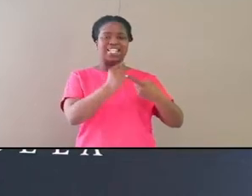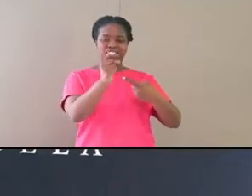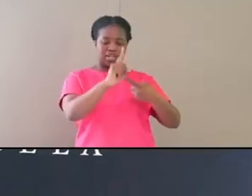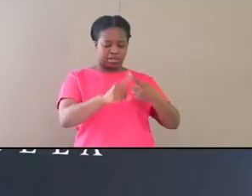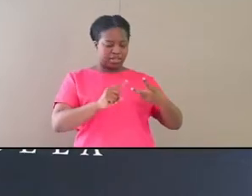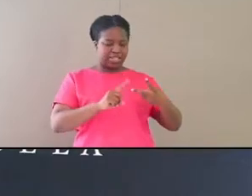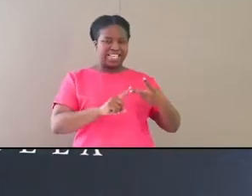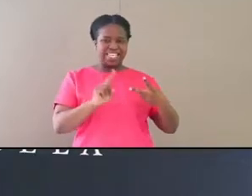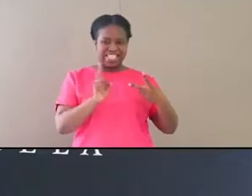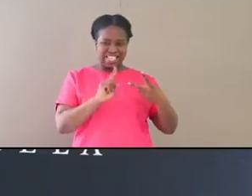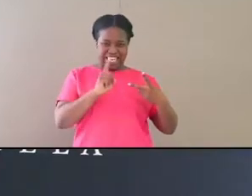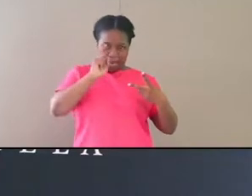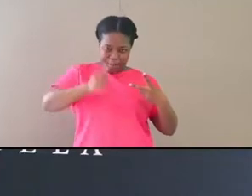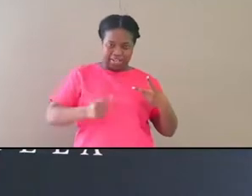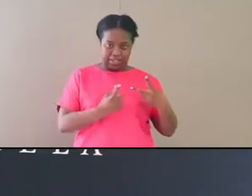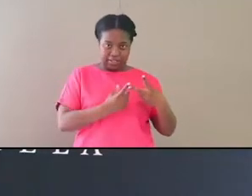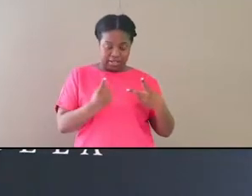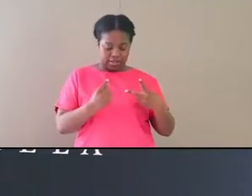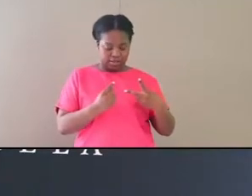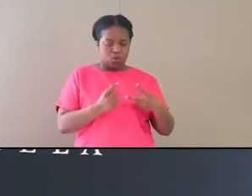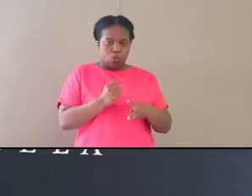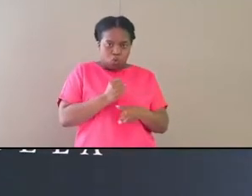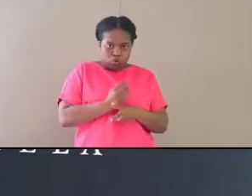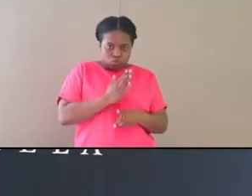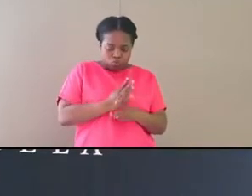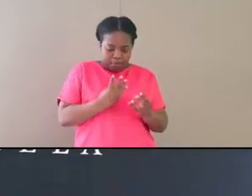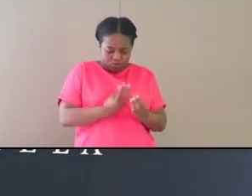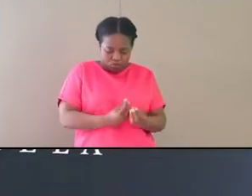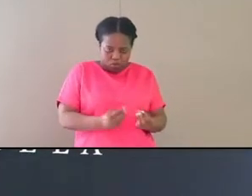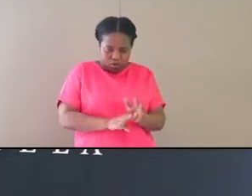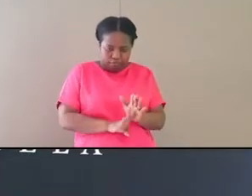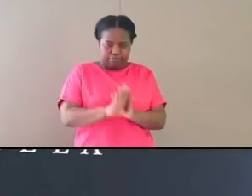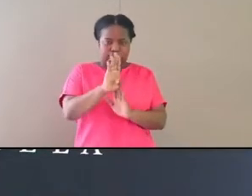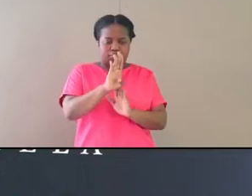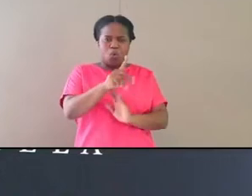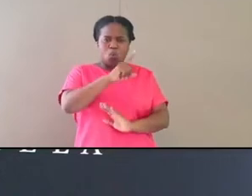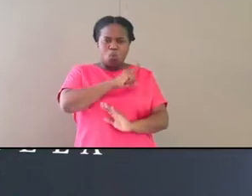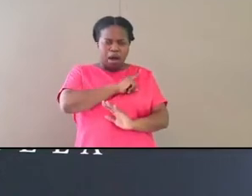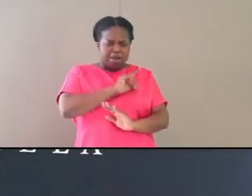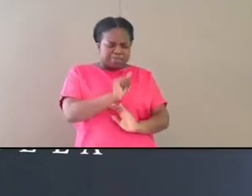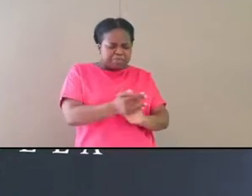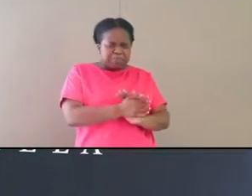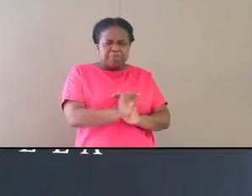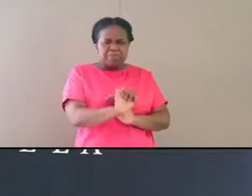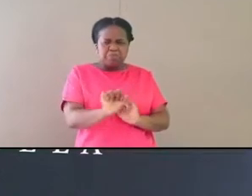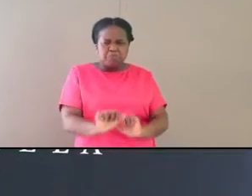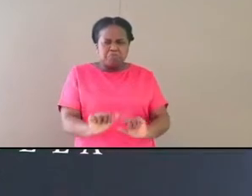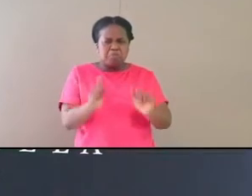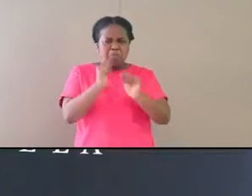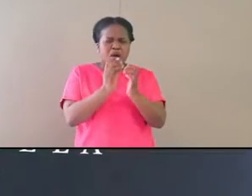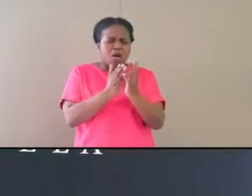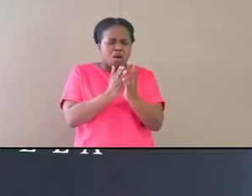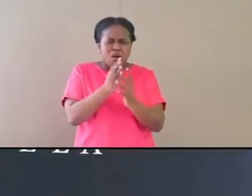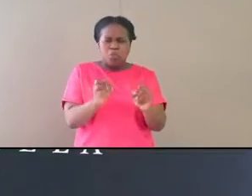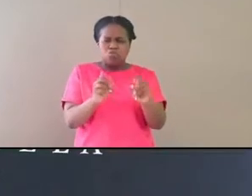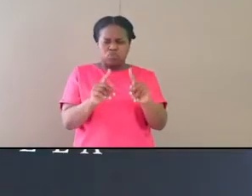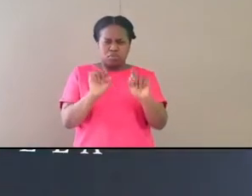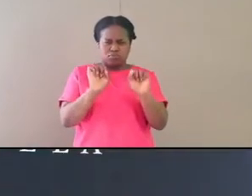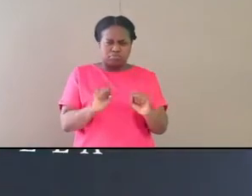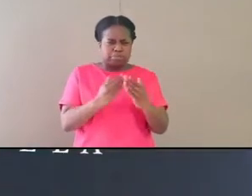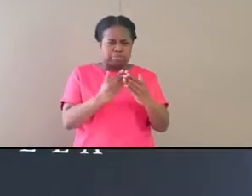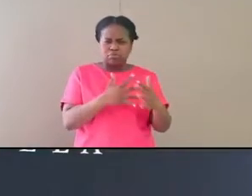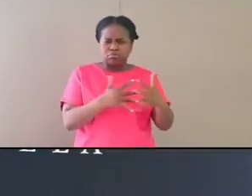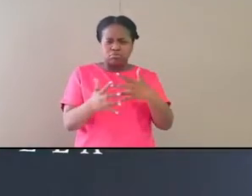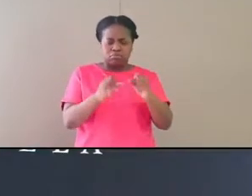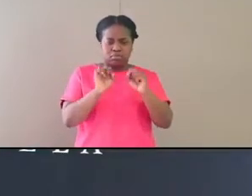to ensure that children thrive so that they can realize their full potential? For me, that is the fundamental question